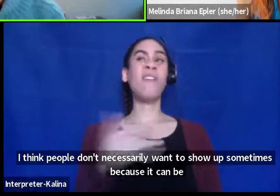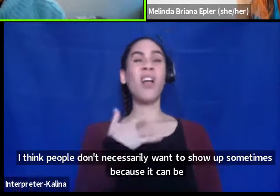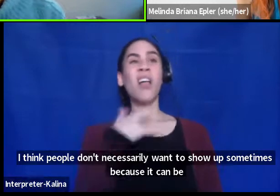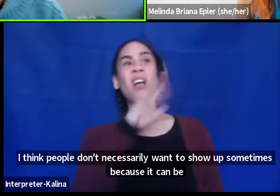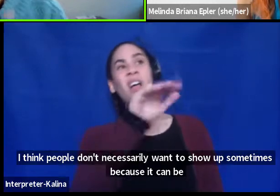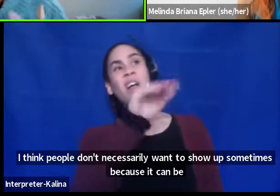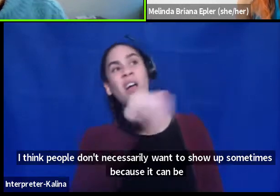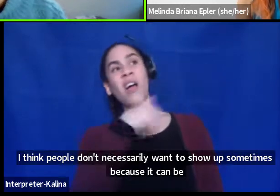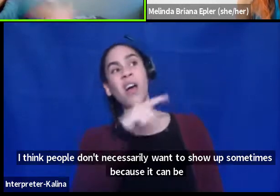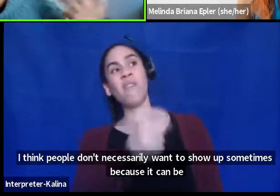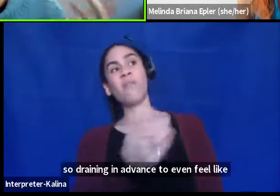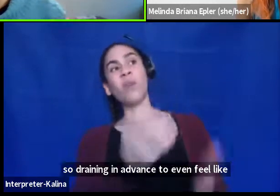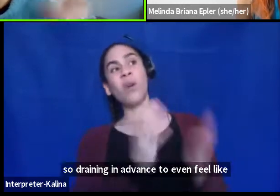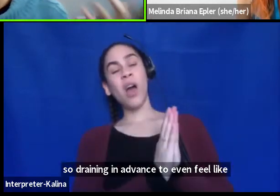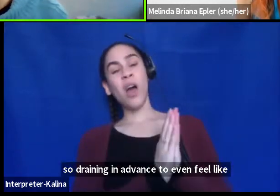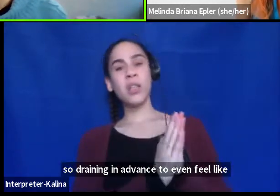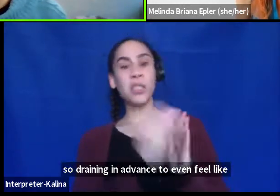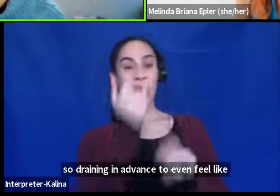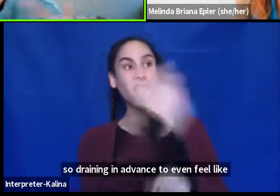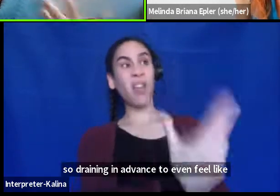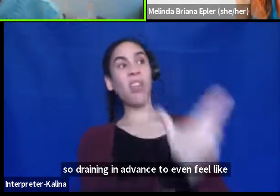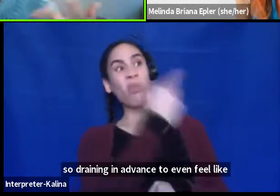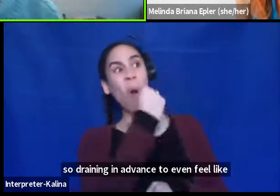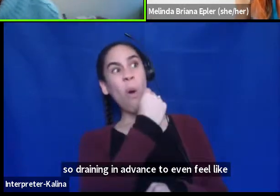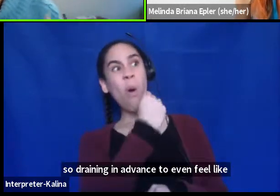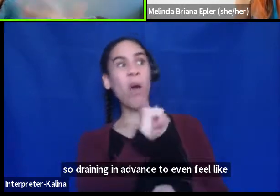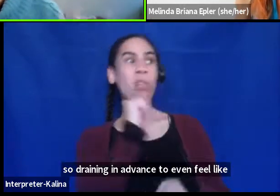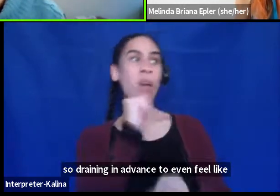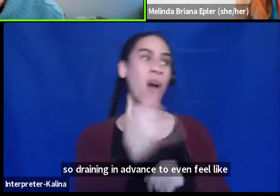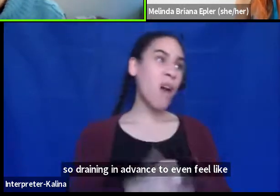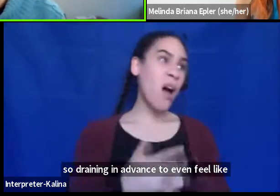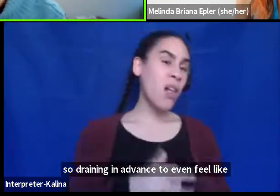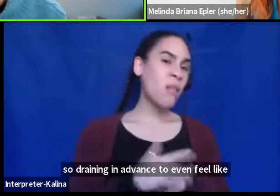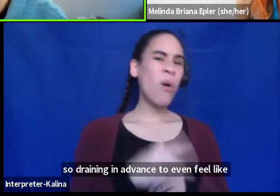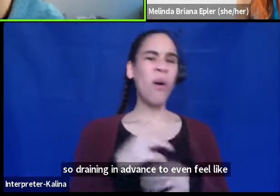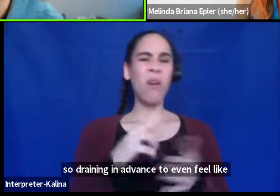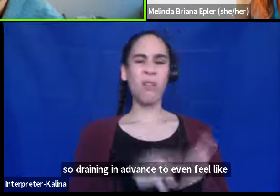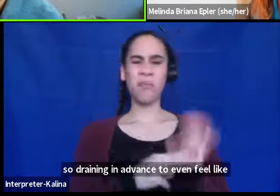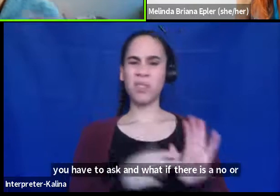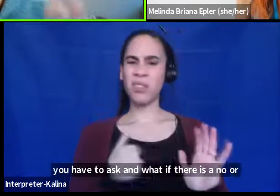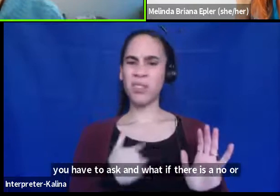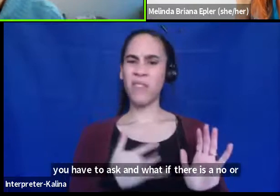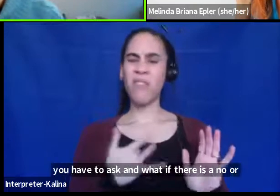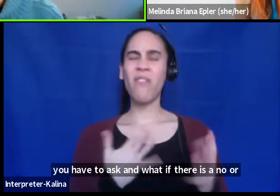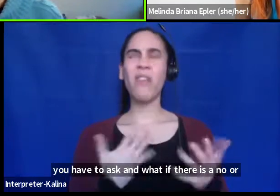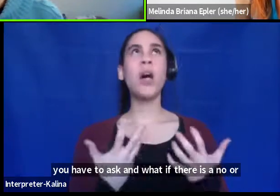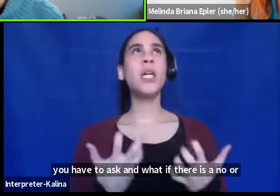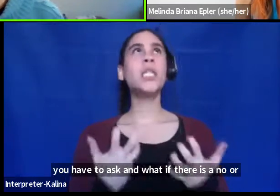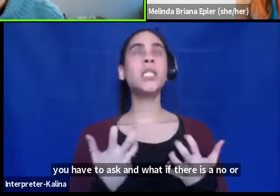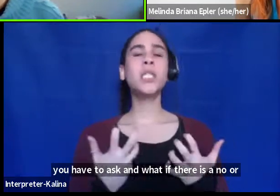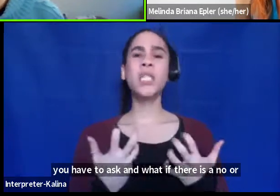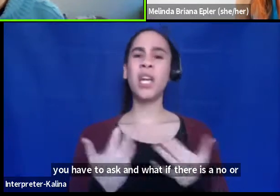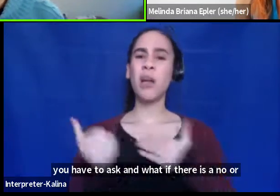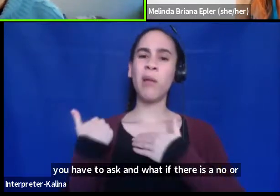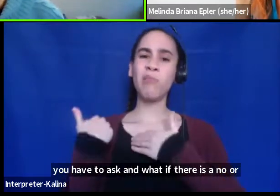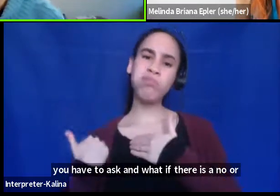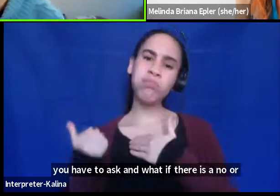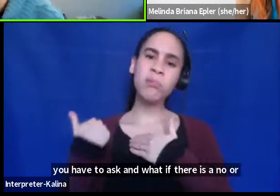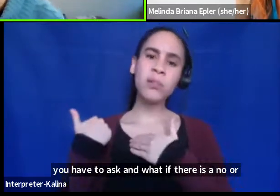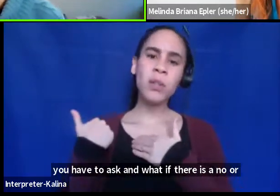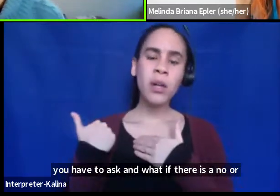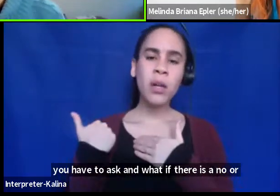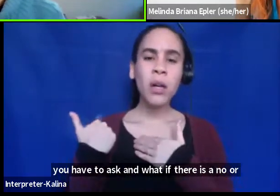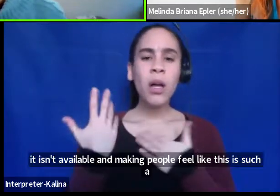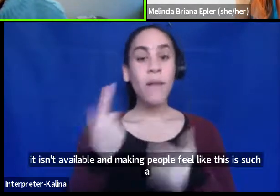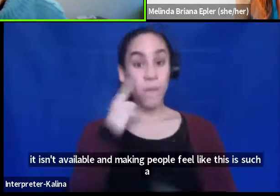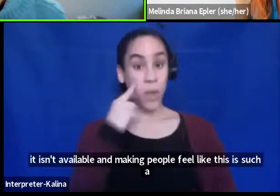what if there's a no, or what if that's not available, or making people sort of feel like, oh, this is such a burden. I think for me,